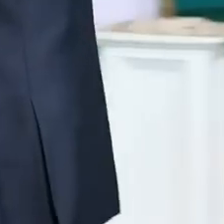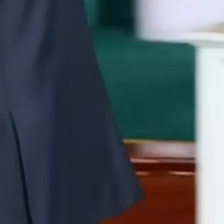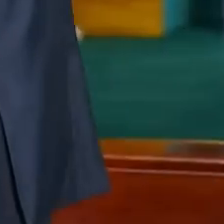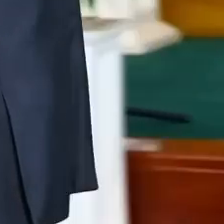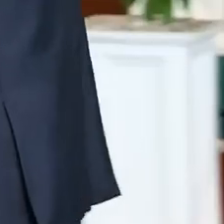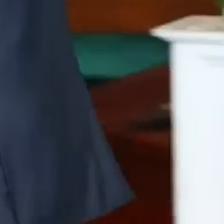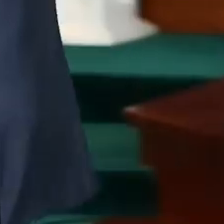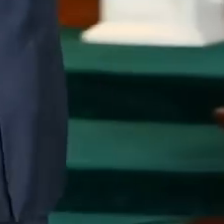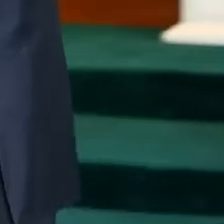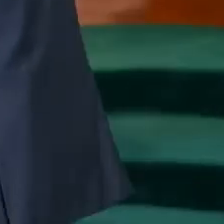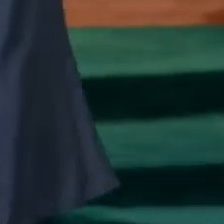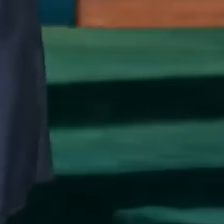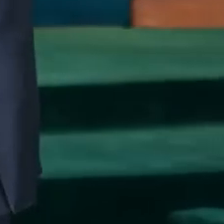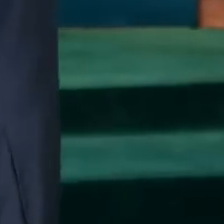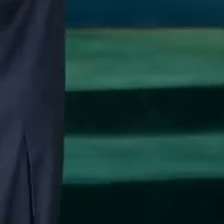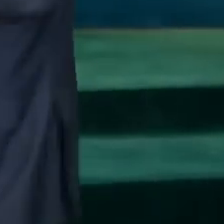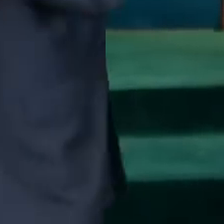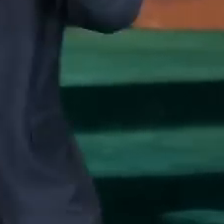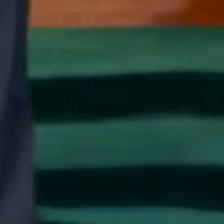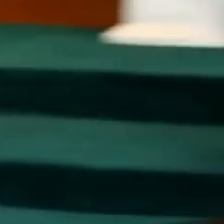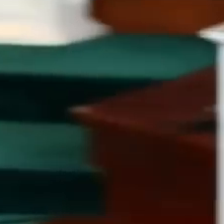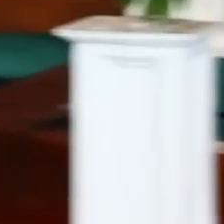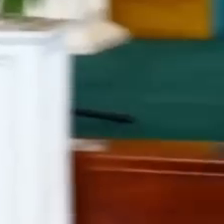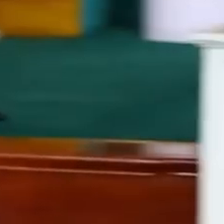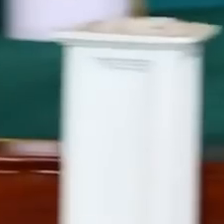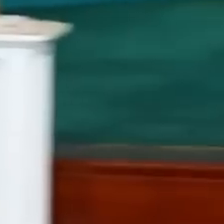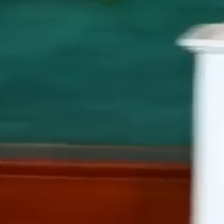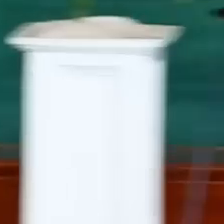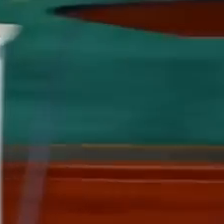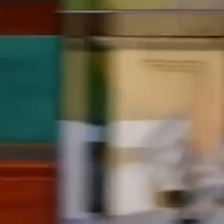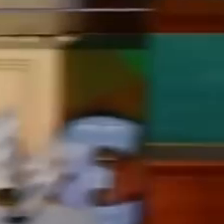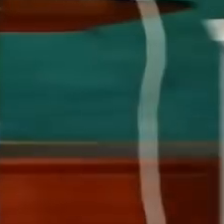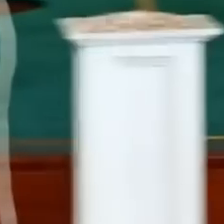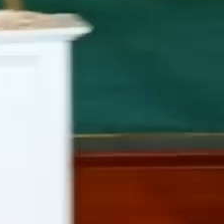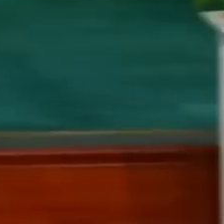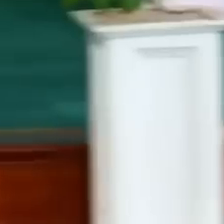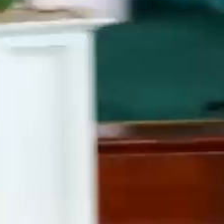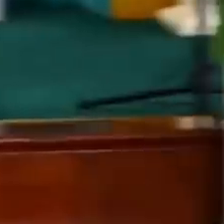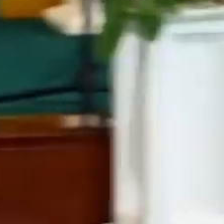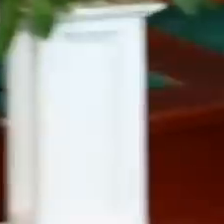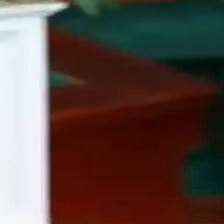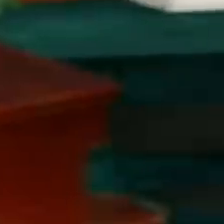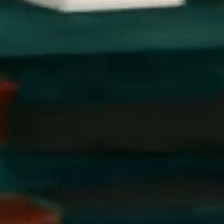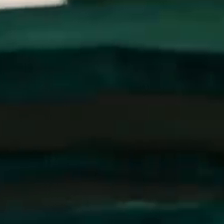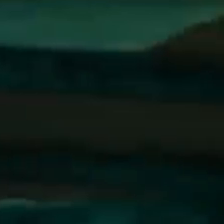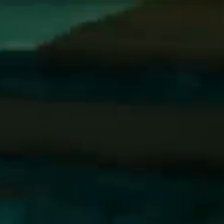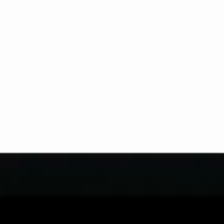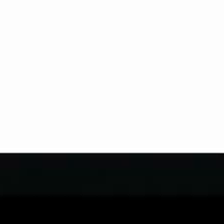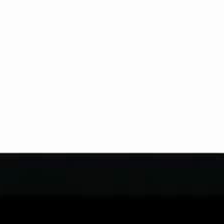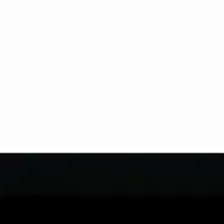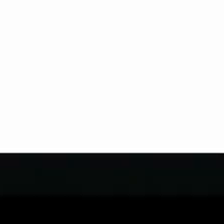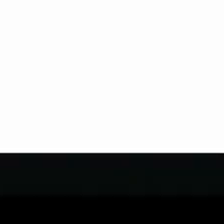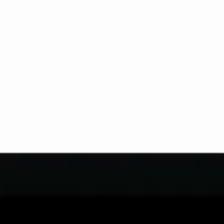the end will come. Oh, my eyes pop open. Look. Verse 6